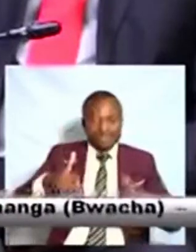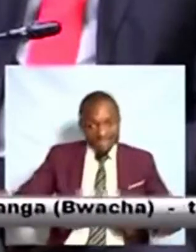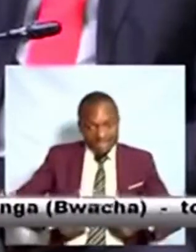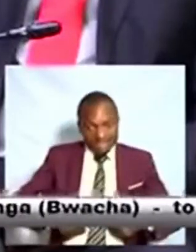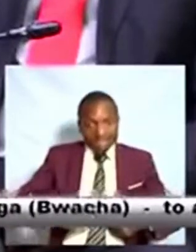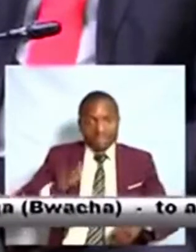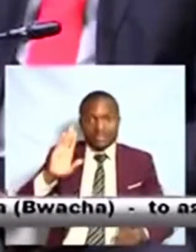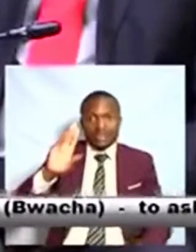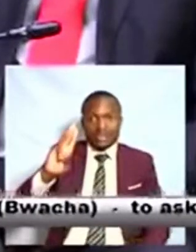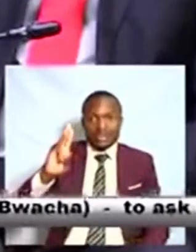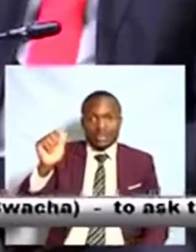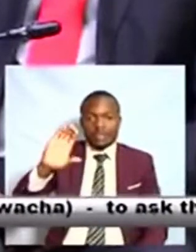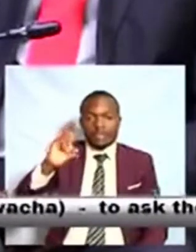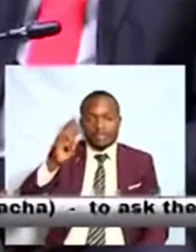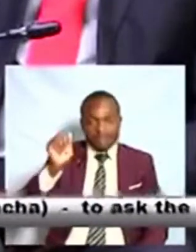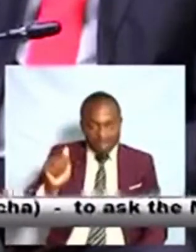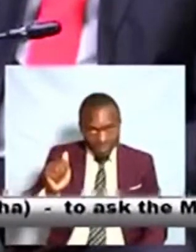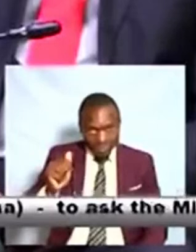from Wacha constituency